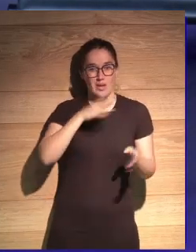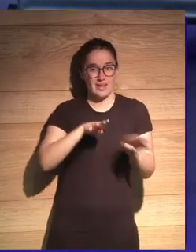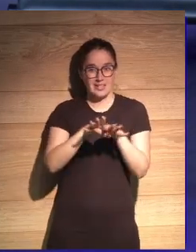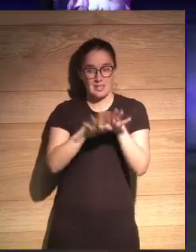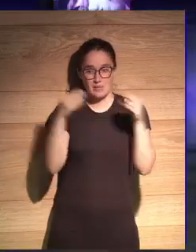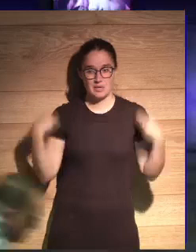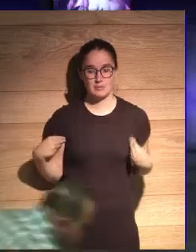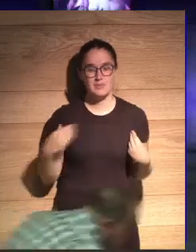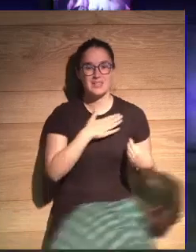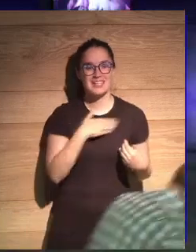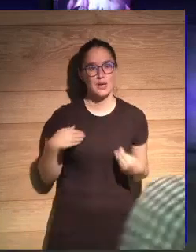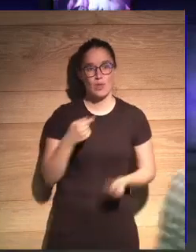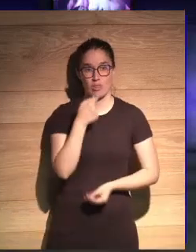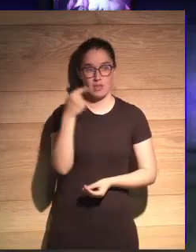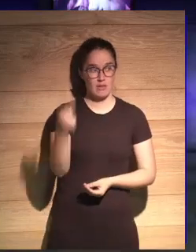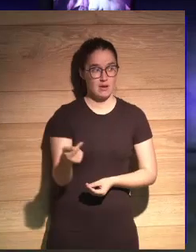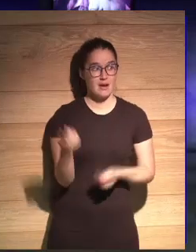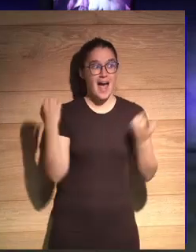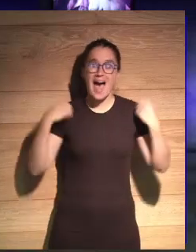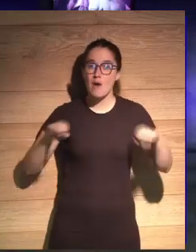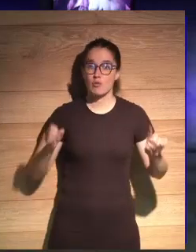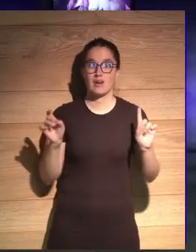all heard this before.